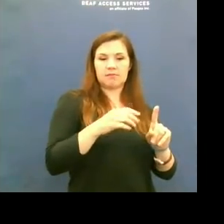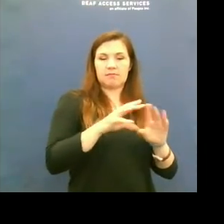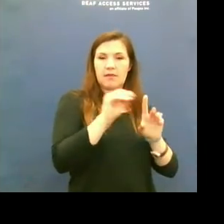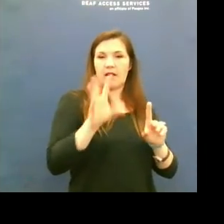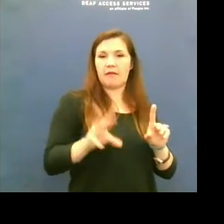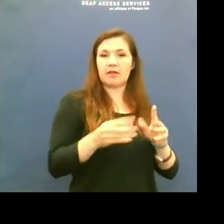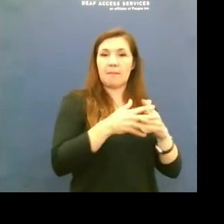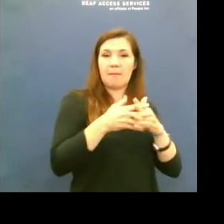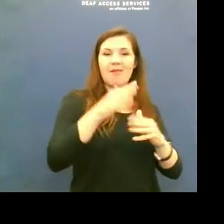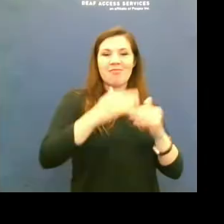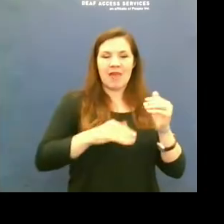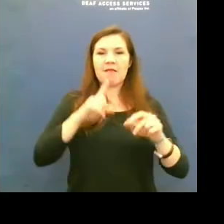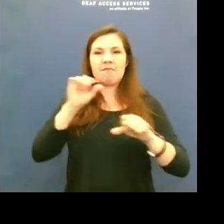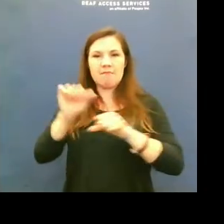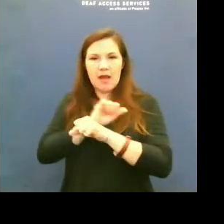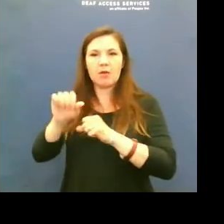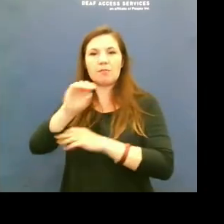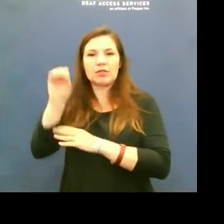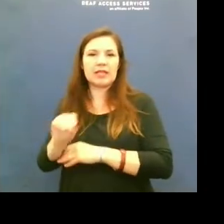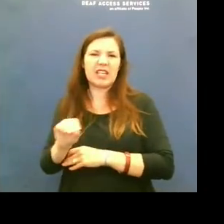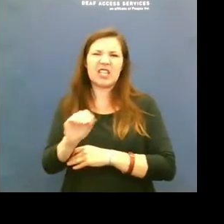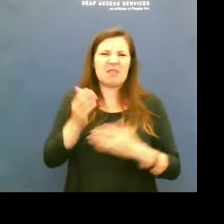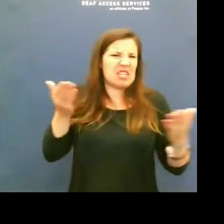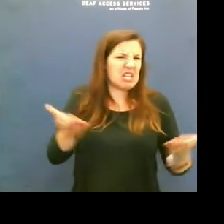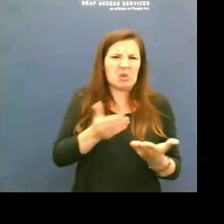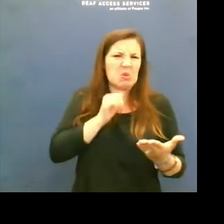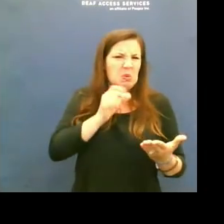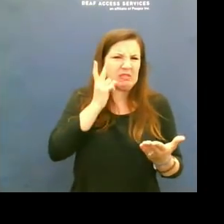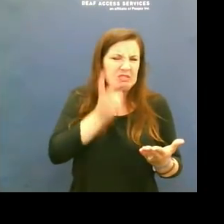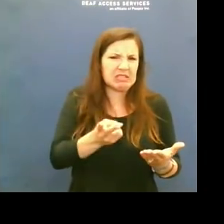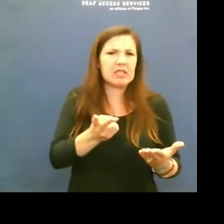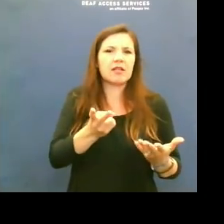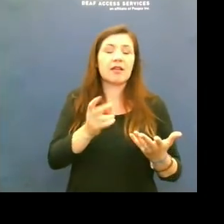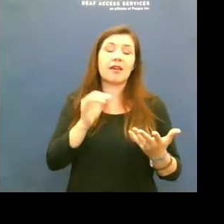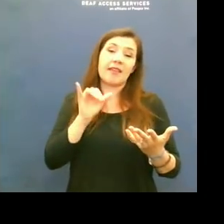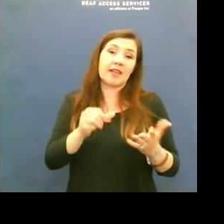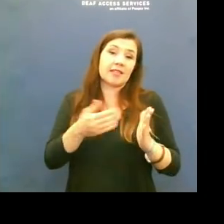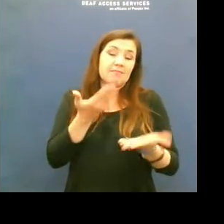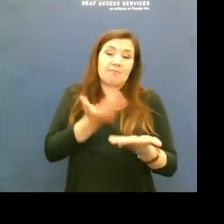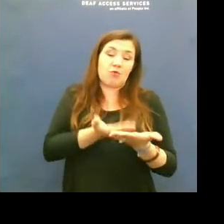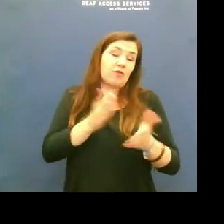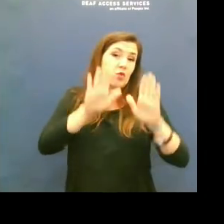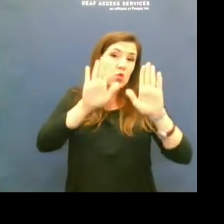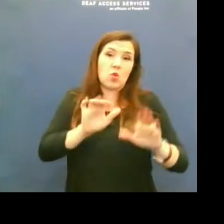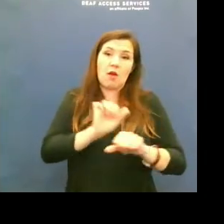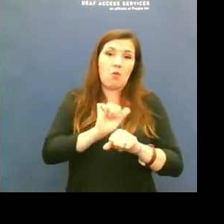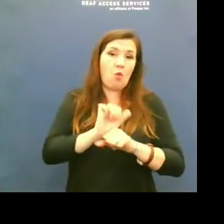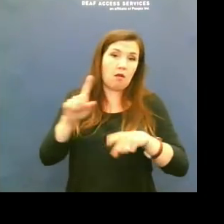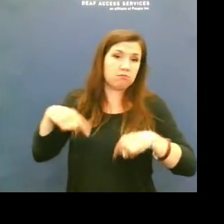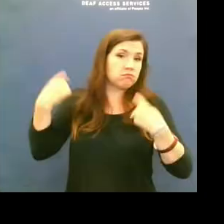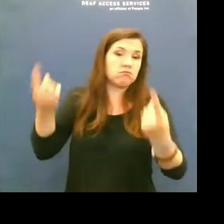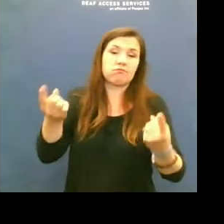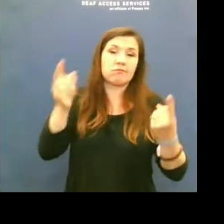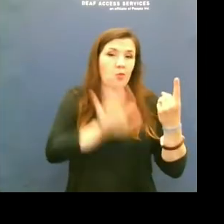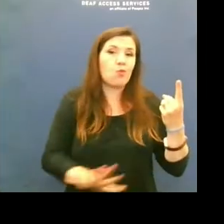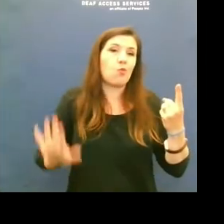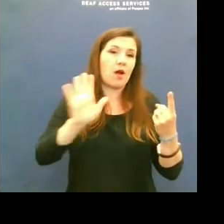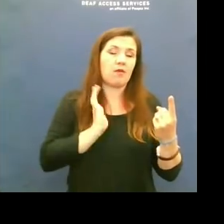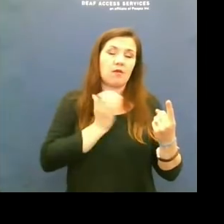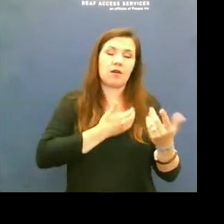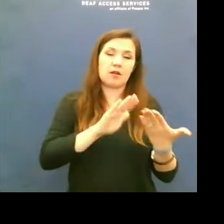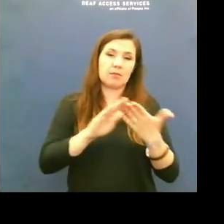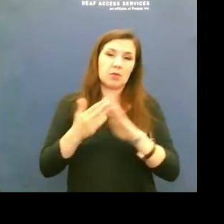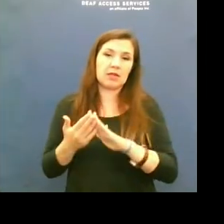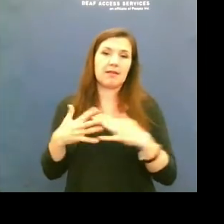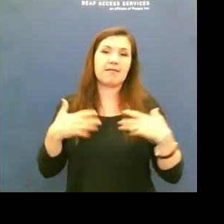in their population. We don't necessarily see that here, and that's just a testament to the great work that's been done by so many across our community